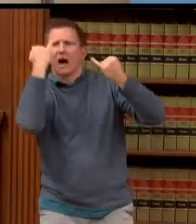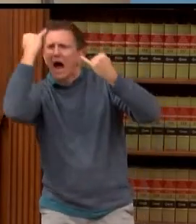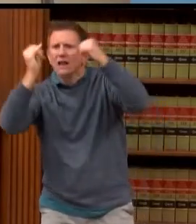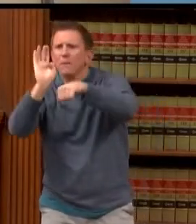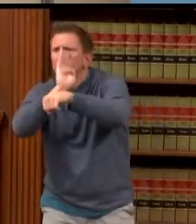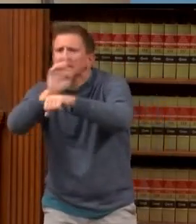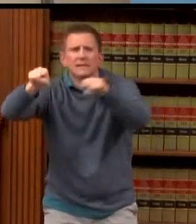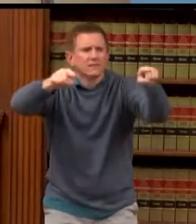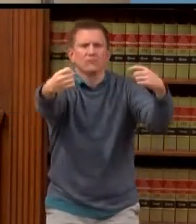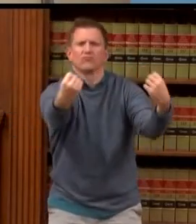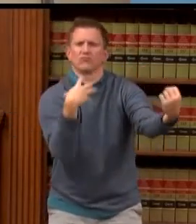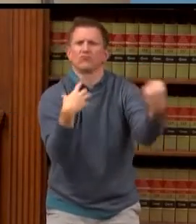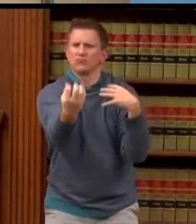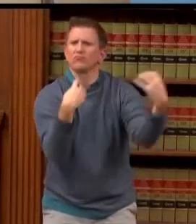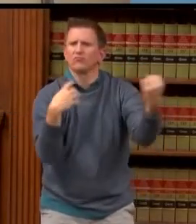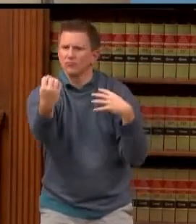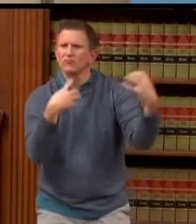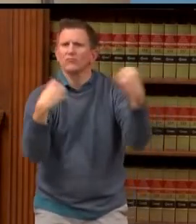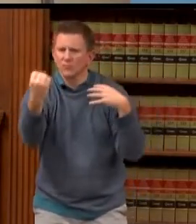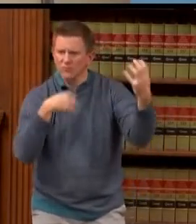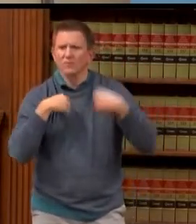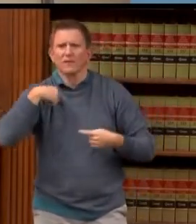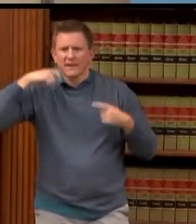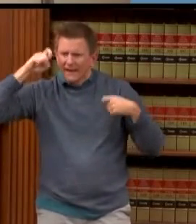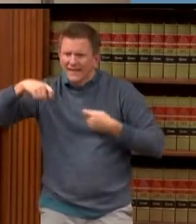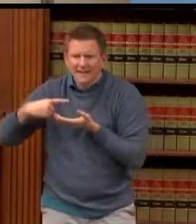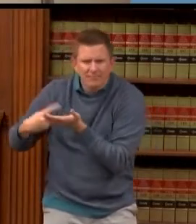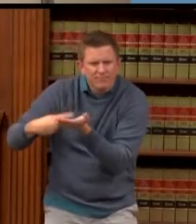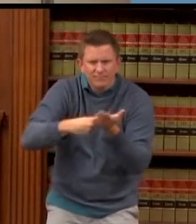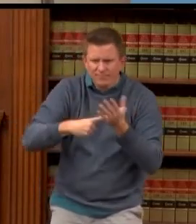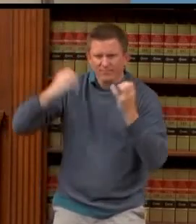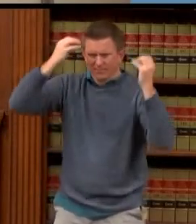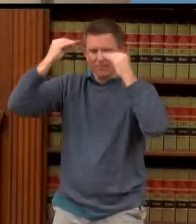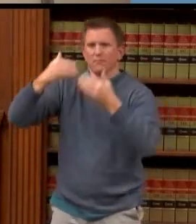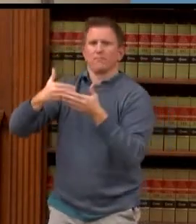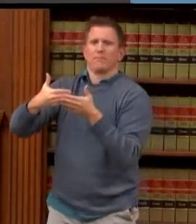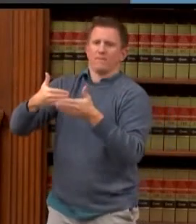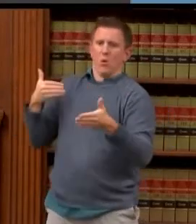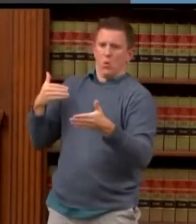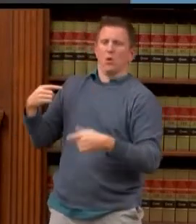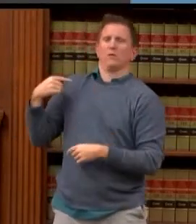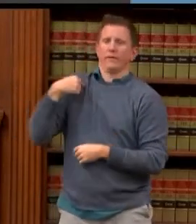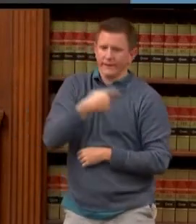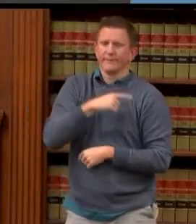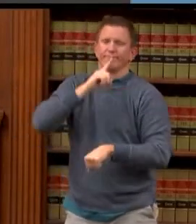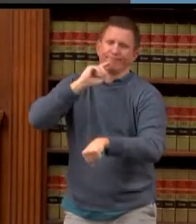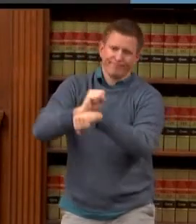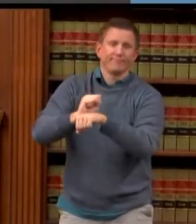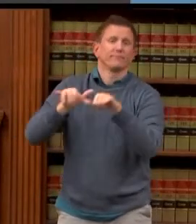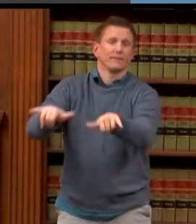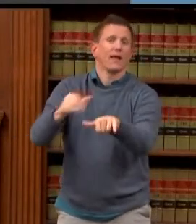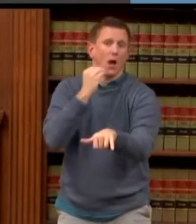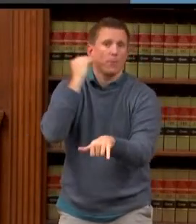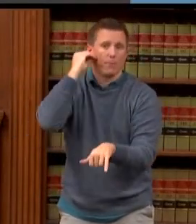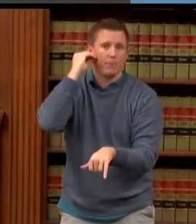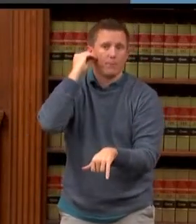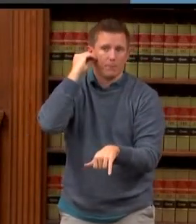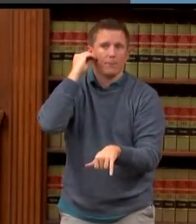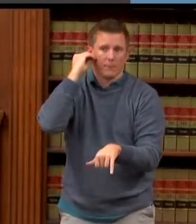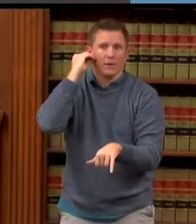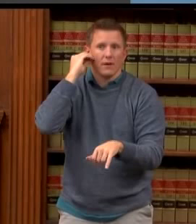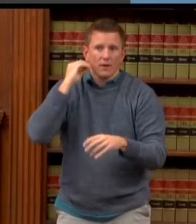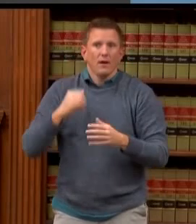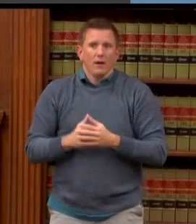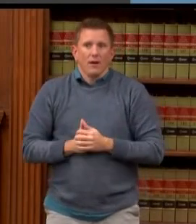be before we get placed into a stay-at-home order. I just wanted to add a couple things with regards to that question, and I really